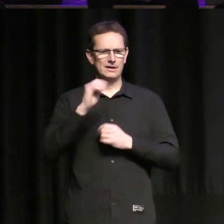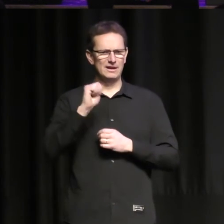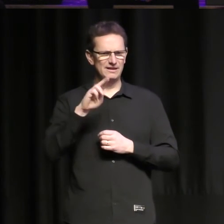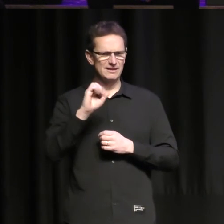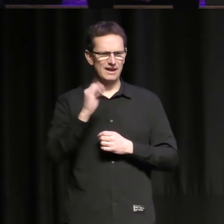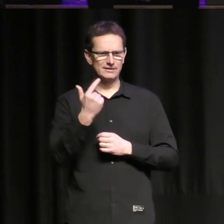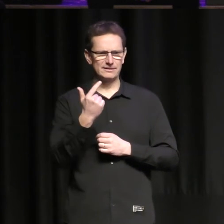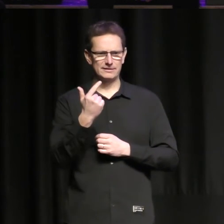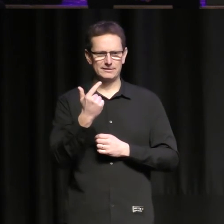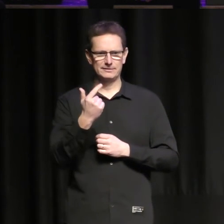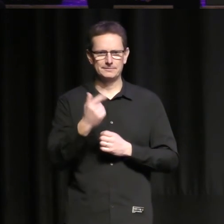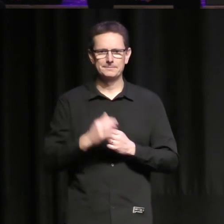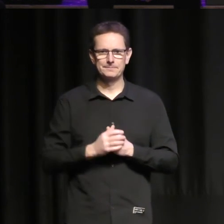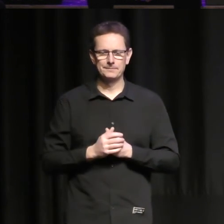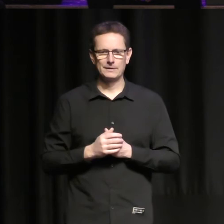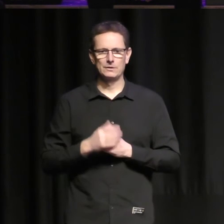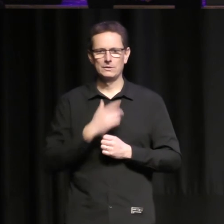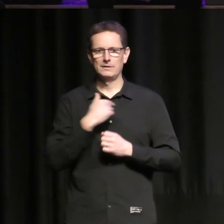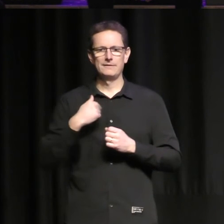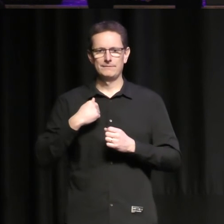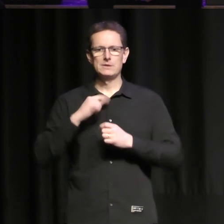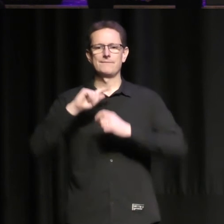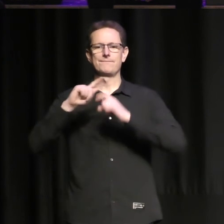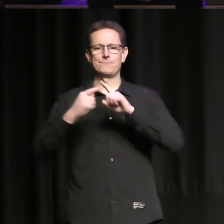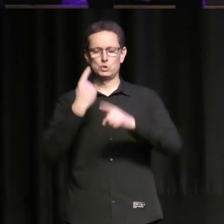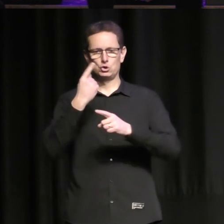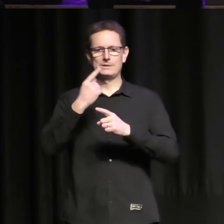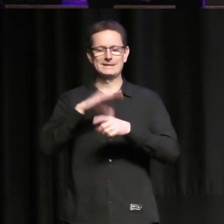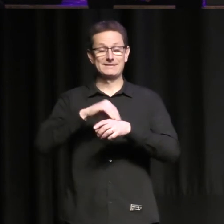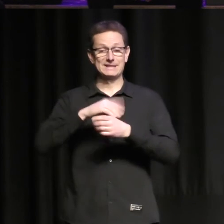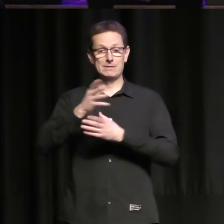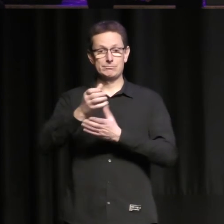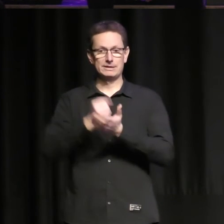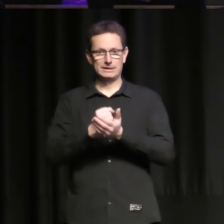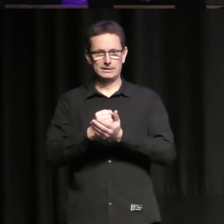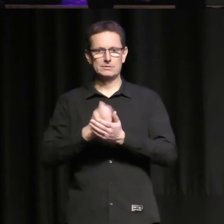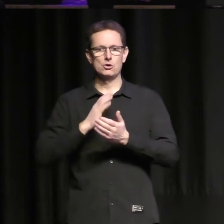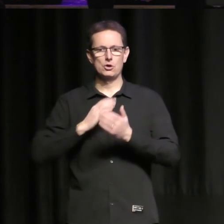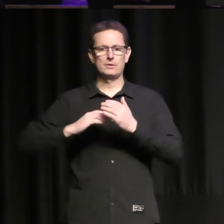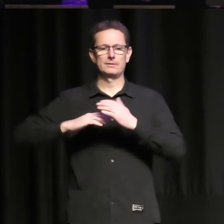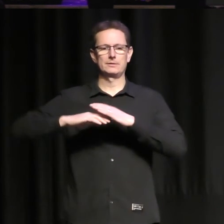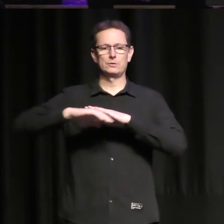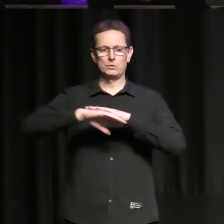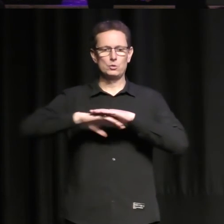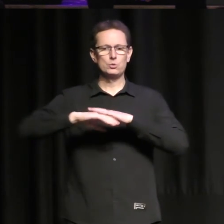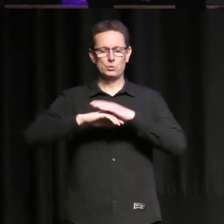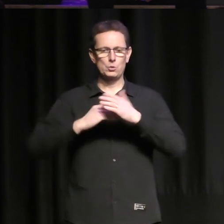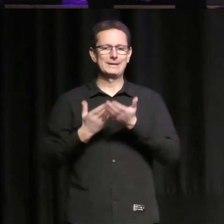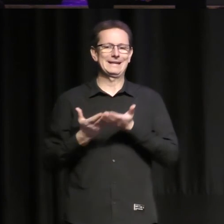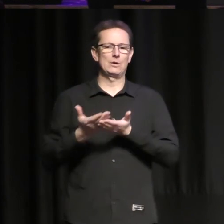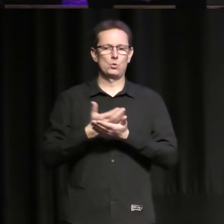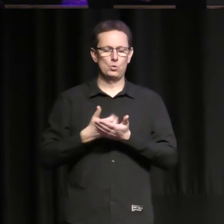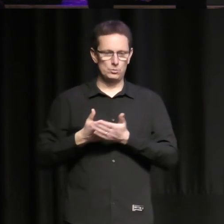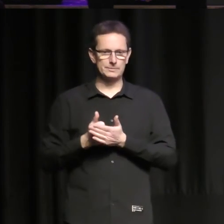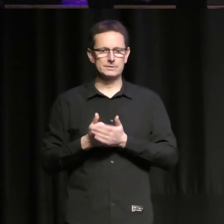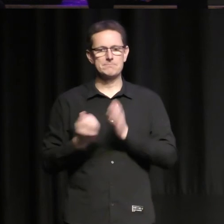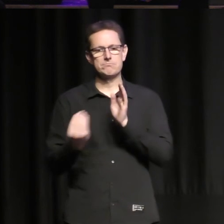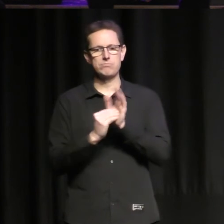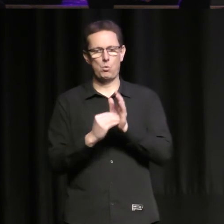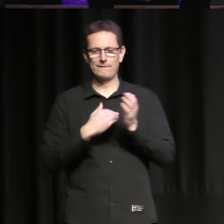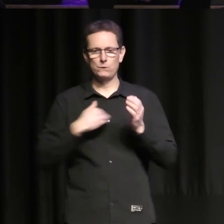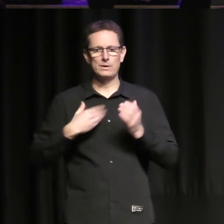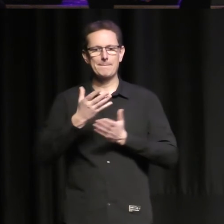is the first Swedish party that has a basic income on its party